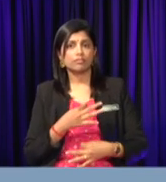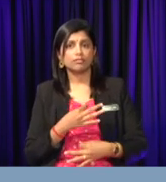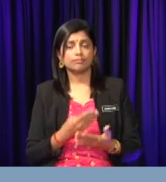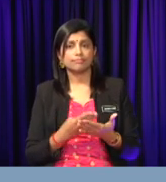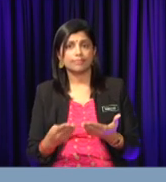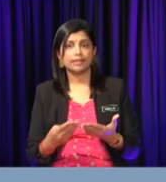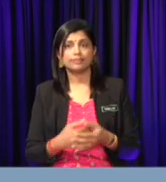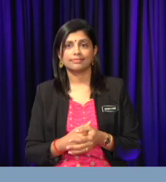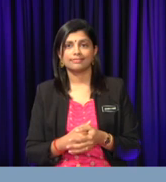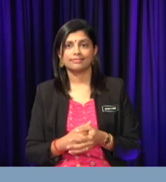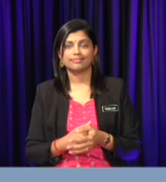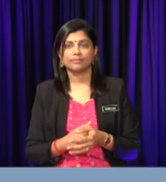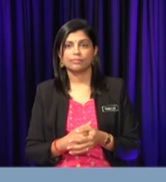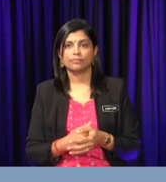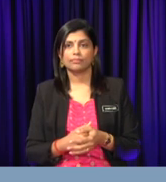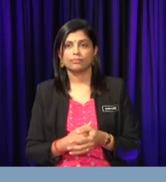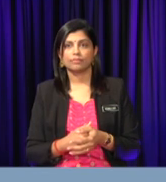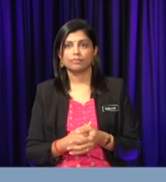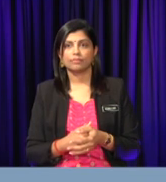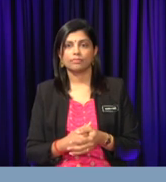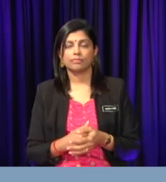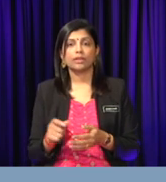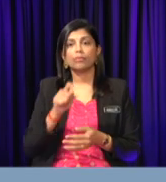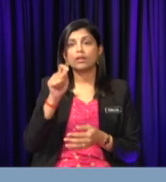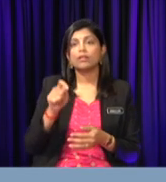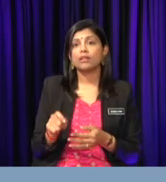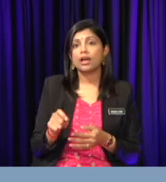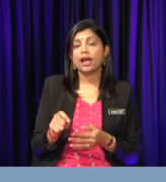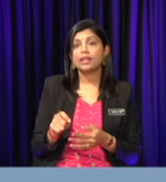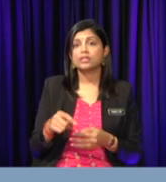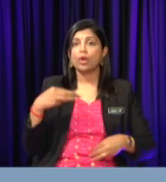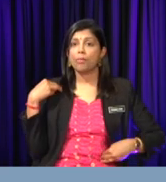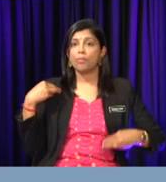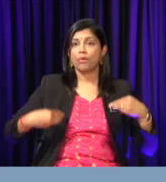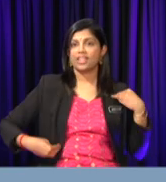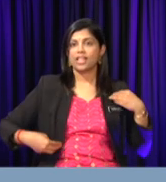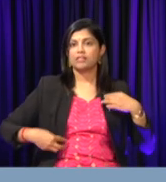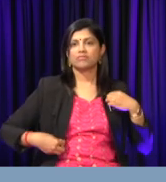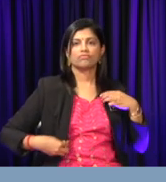might ask some models to advertise it.